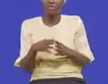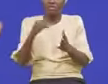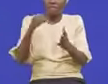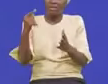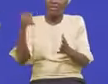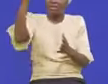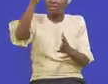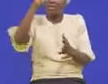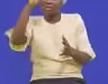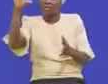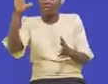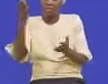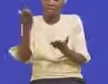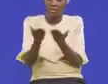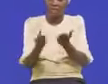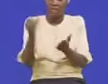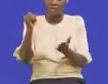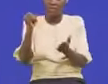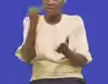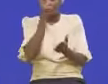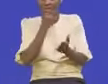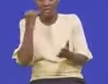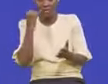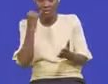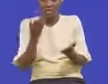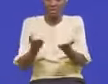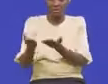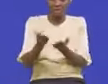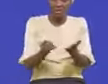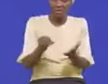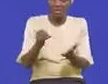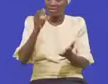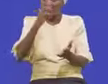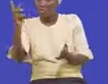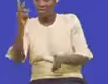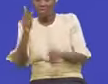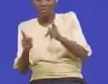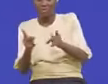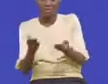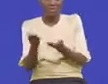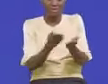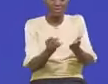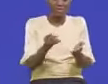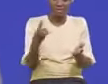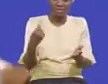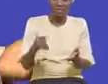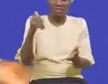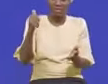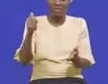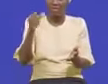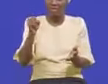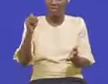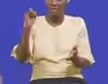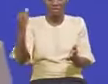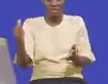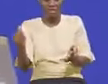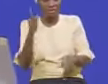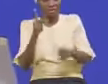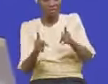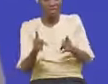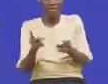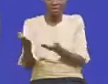Na eghei ke le dzia. Ndokusu ke le dzia. Ehuna na Israel to. Ehuna na.